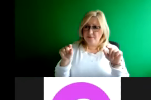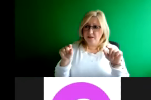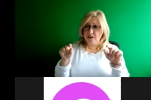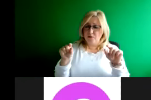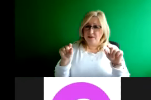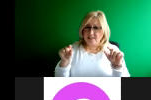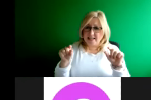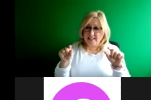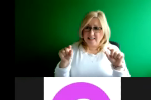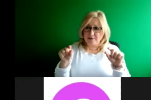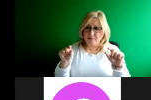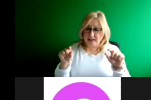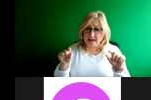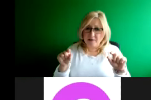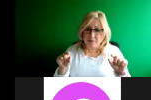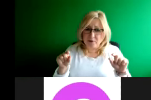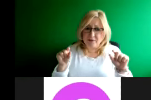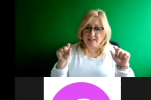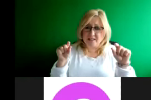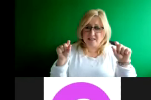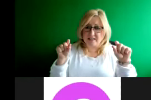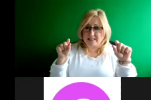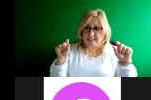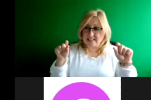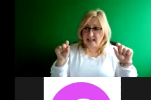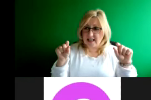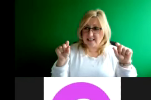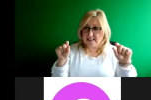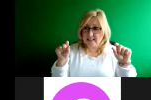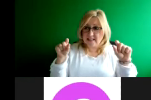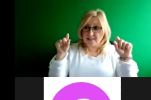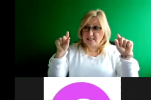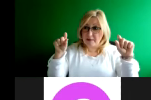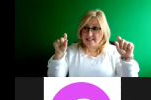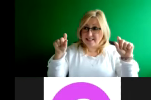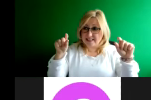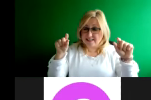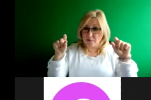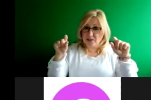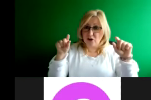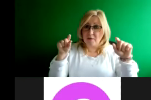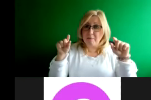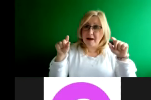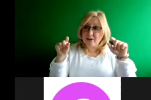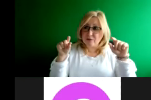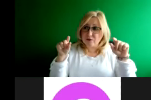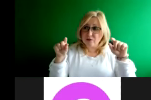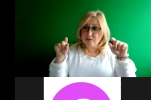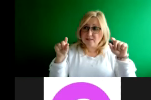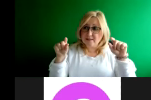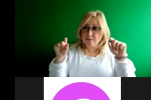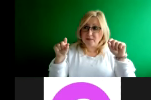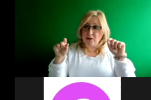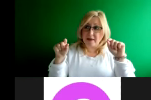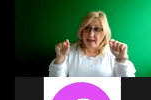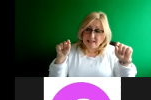morphology. We've taken a little bit from there and we're moving into the syntax and the semantics. When we talk about macro